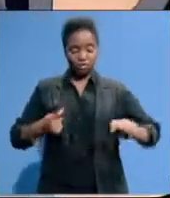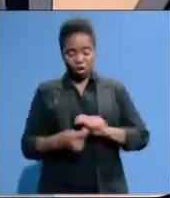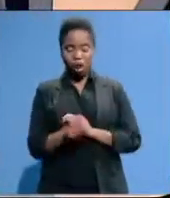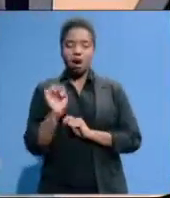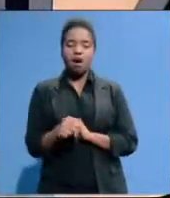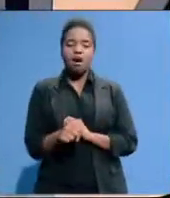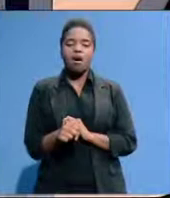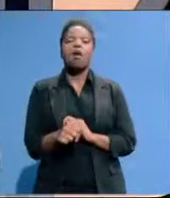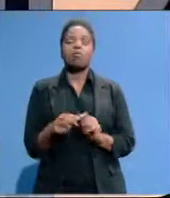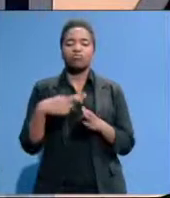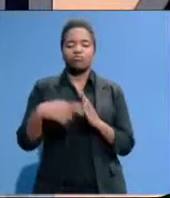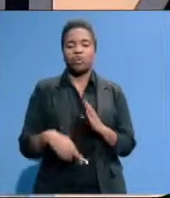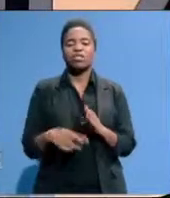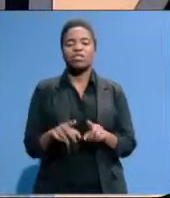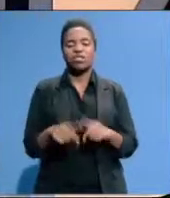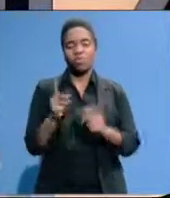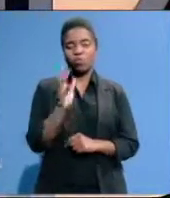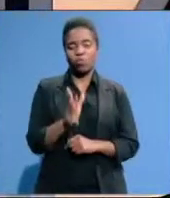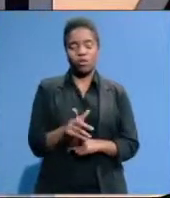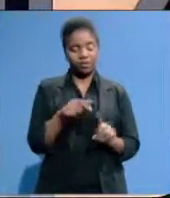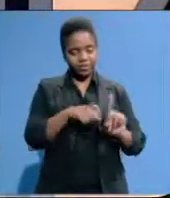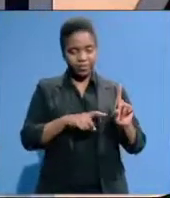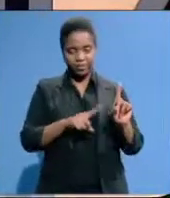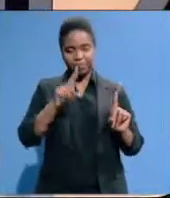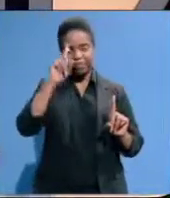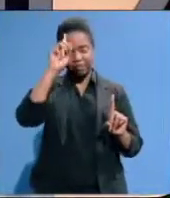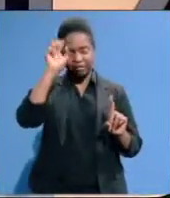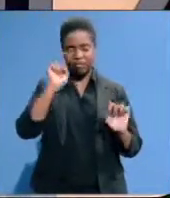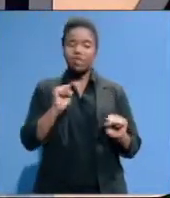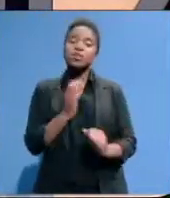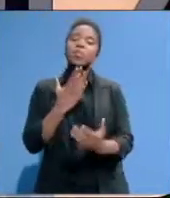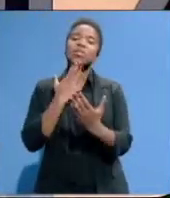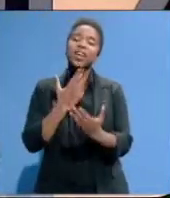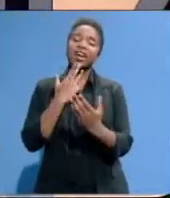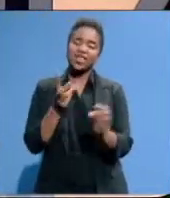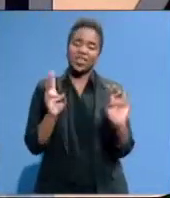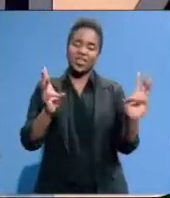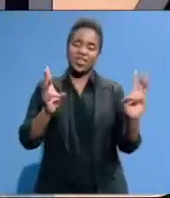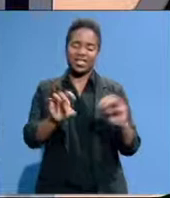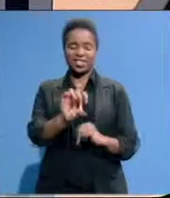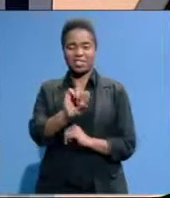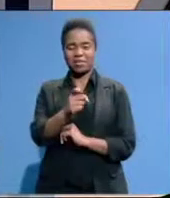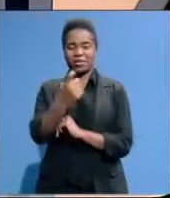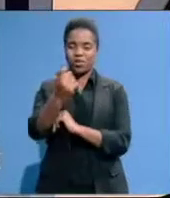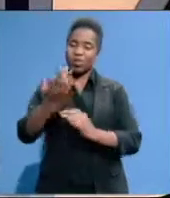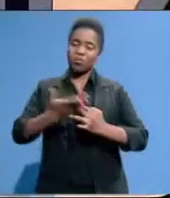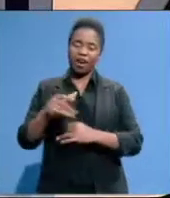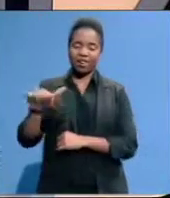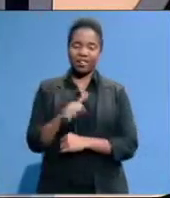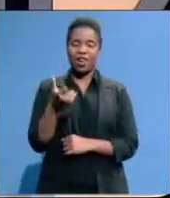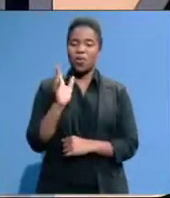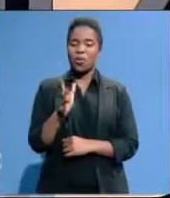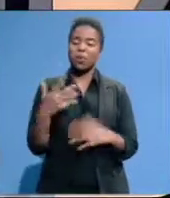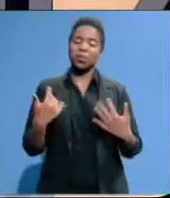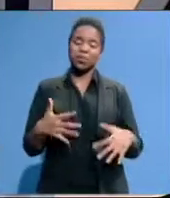can be. I think that's the best thank you we can give Odada, and we thank you so much for coming through and making sure that you're watching the show as well. After the break, we have a very